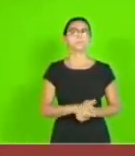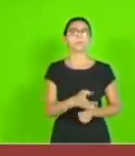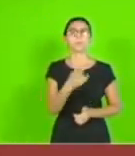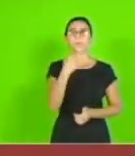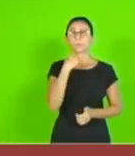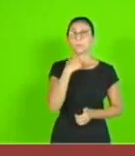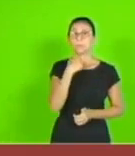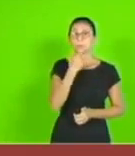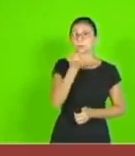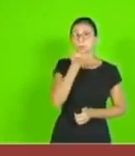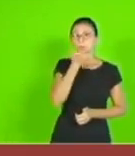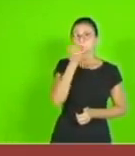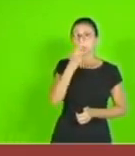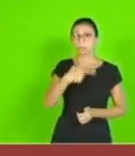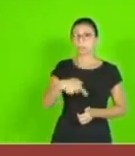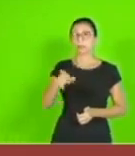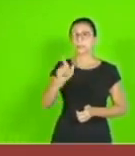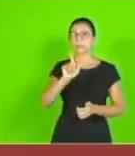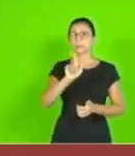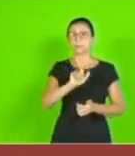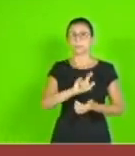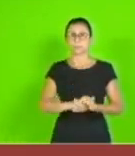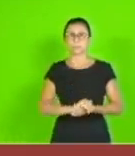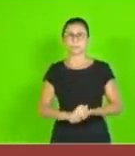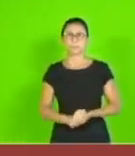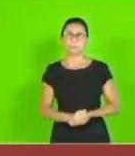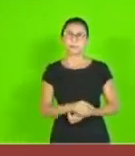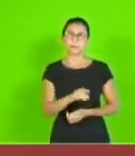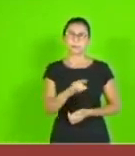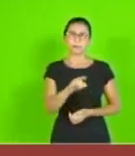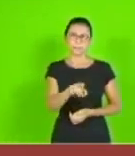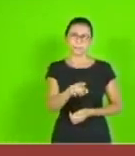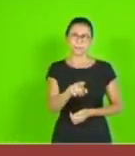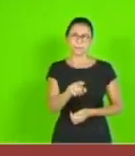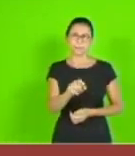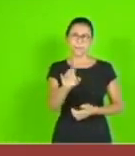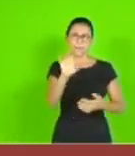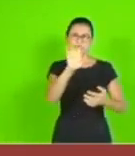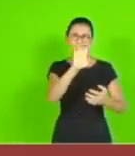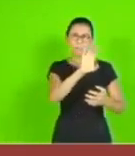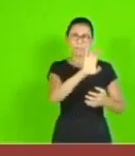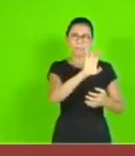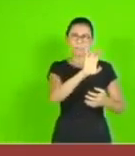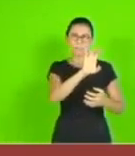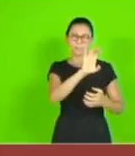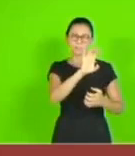And you're not going to be a part of the rapture, you're not going to go with Jesus if you don't have